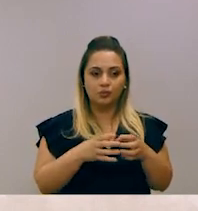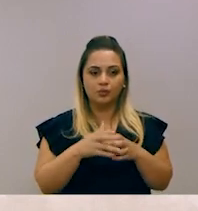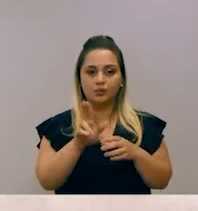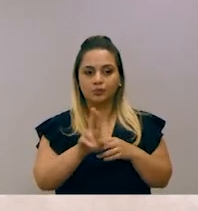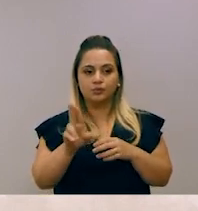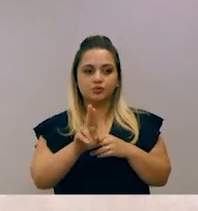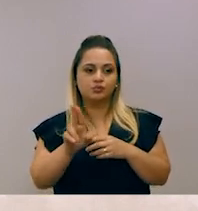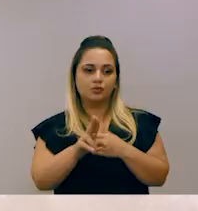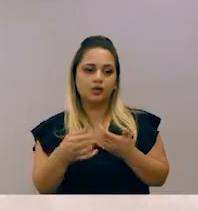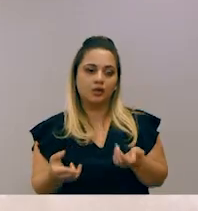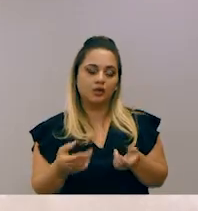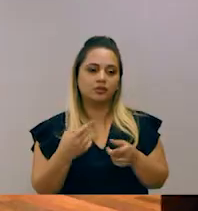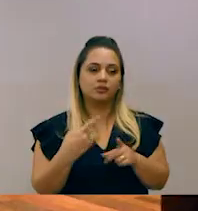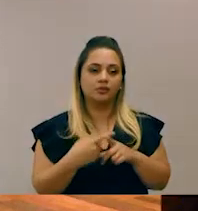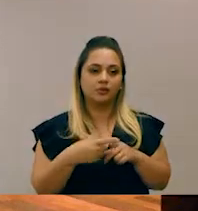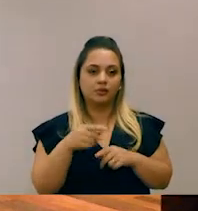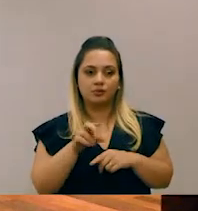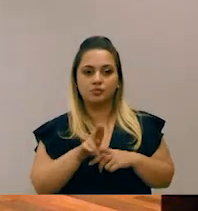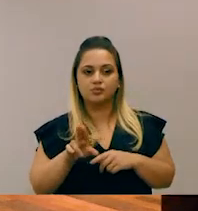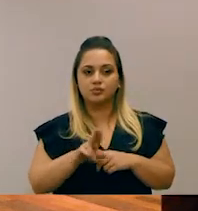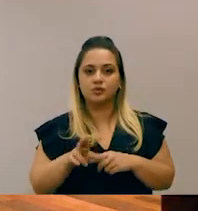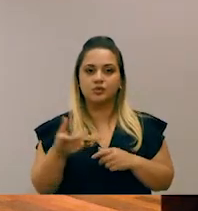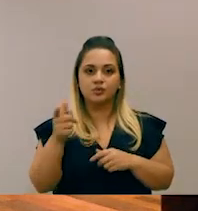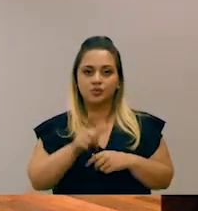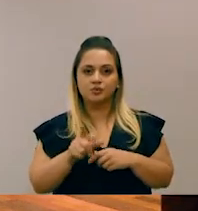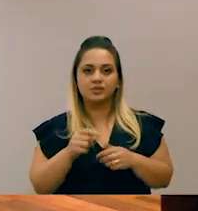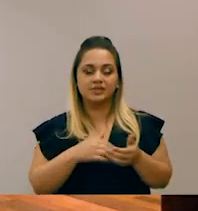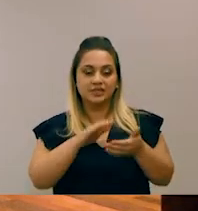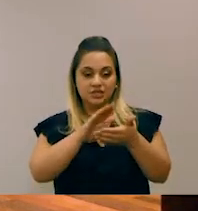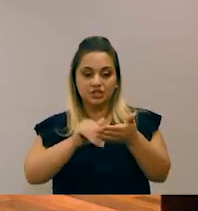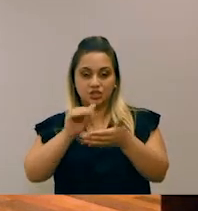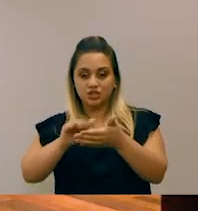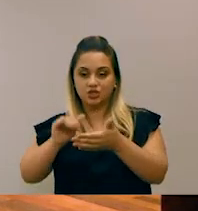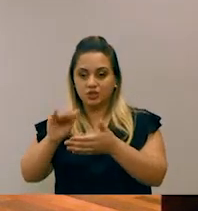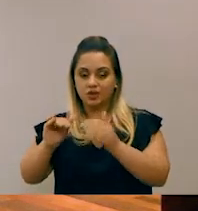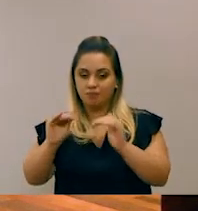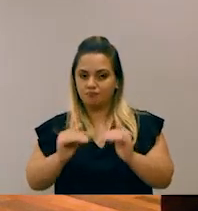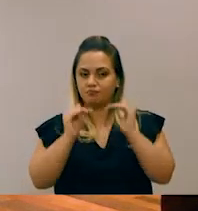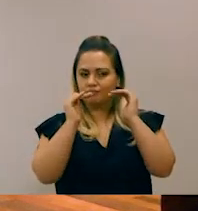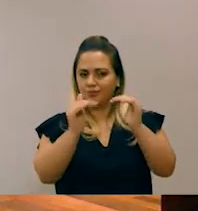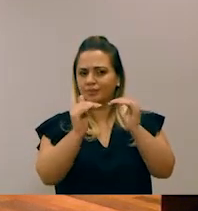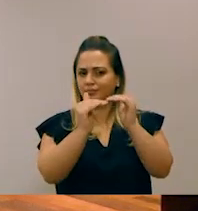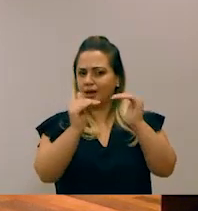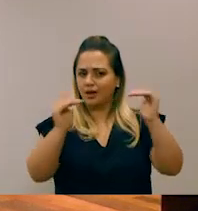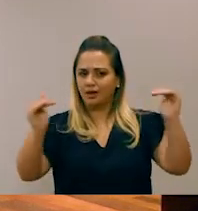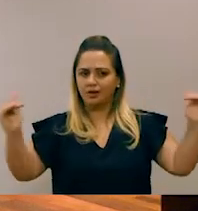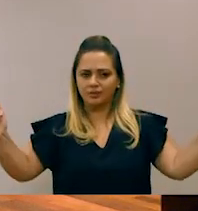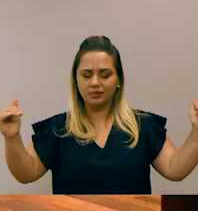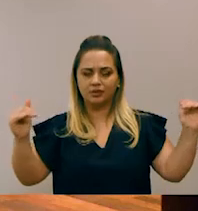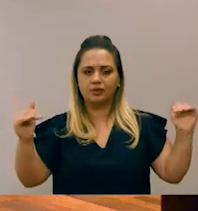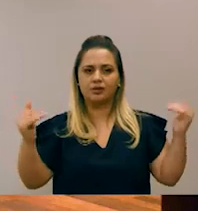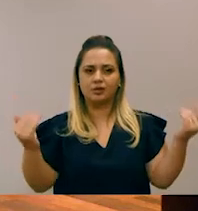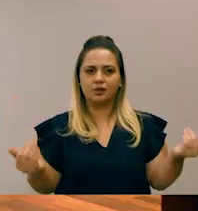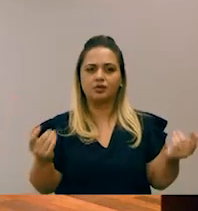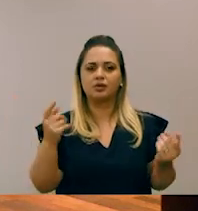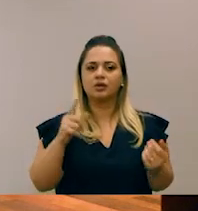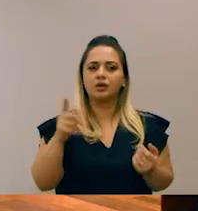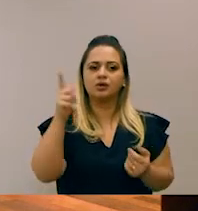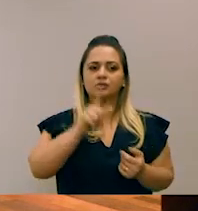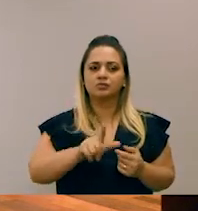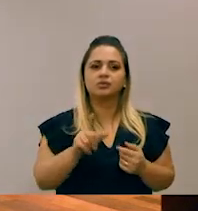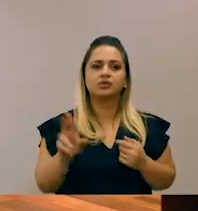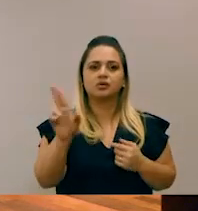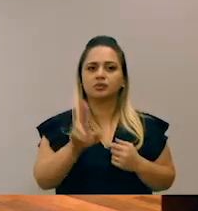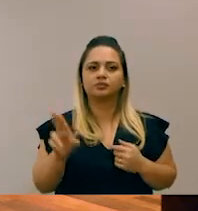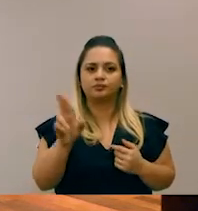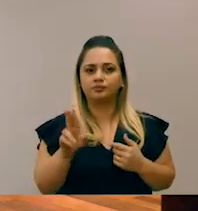the user so that the user can extract from there a generic pattern that can